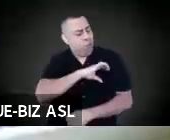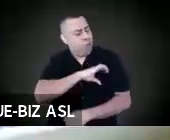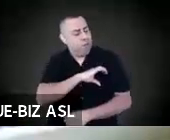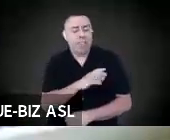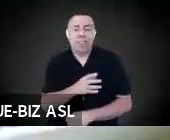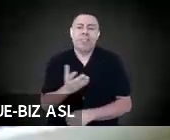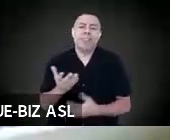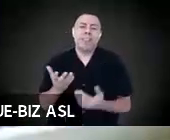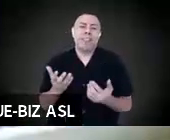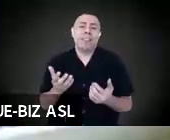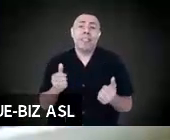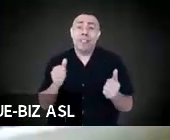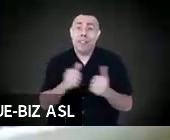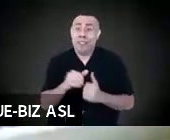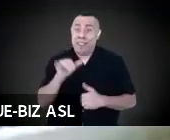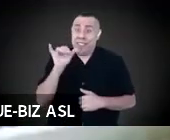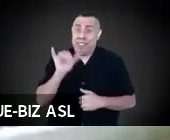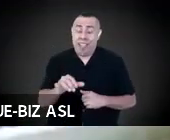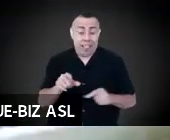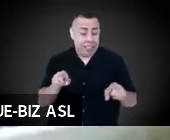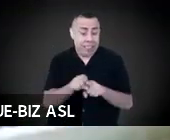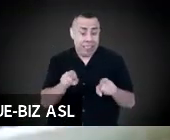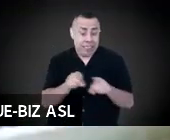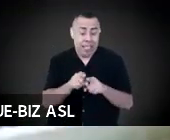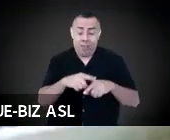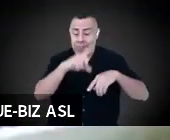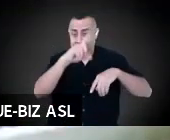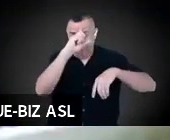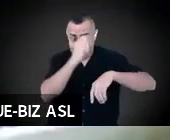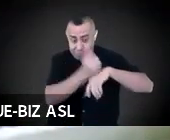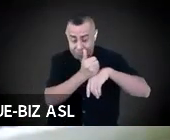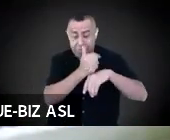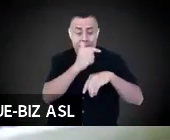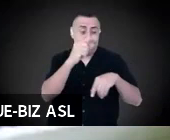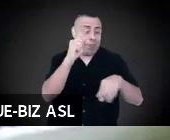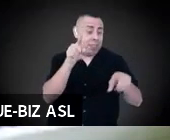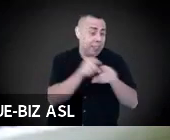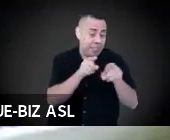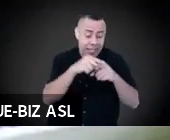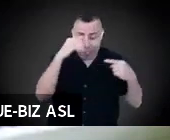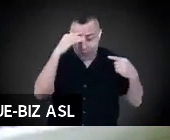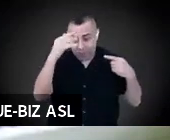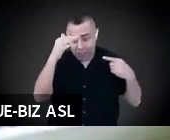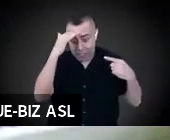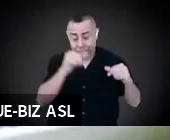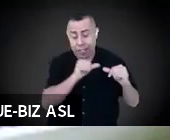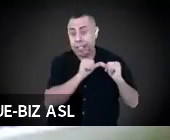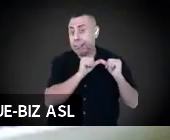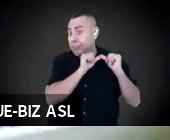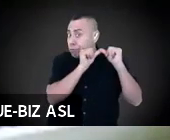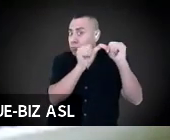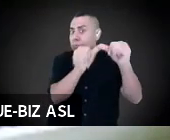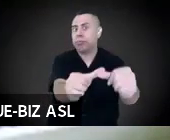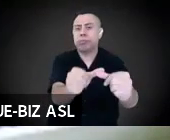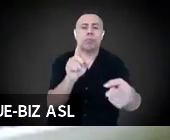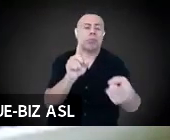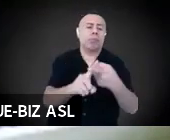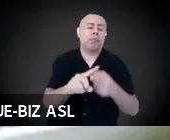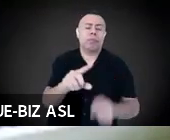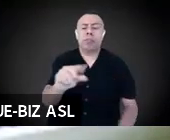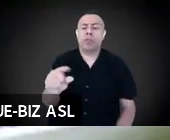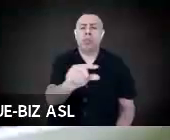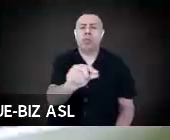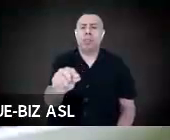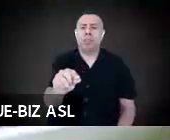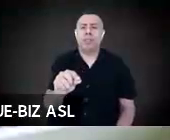over to 2020, it's still happening. Still thinking of us as